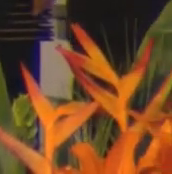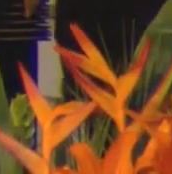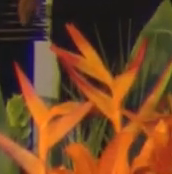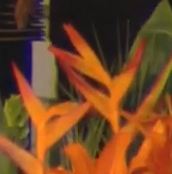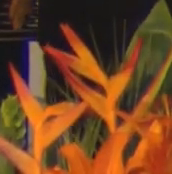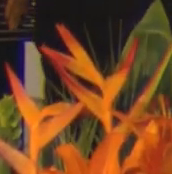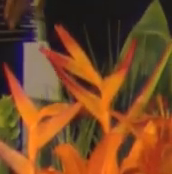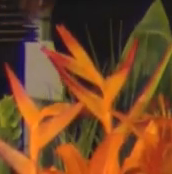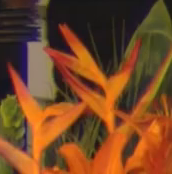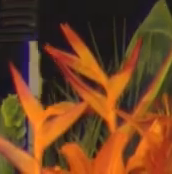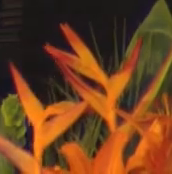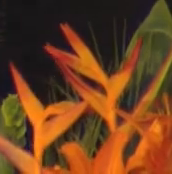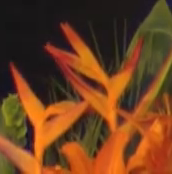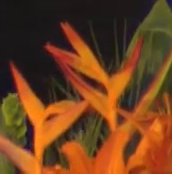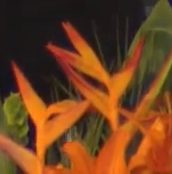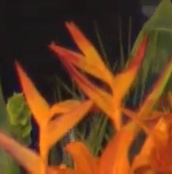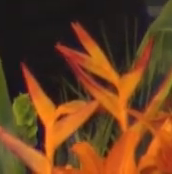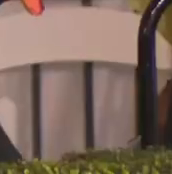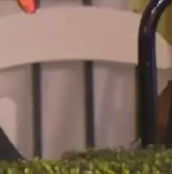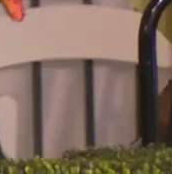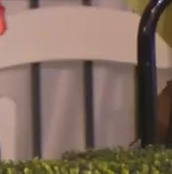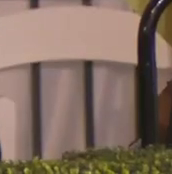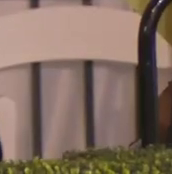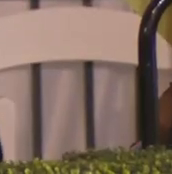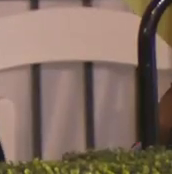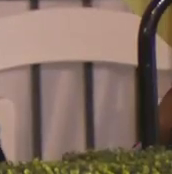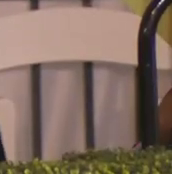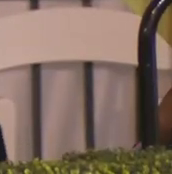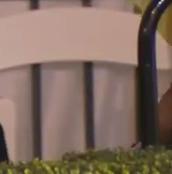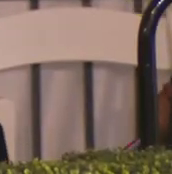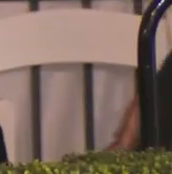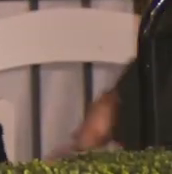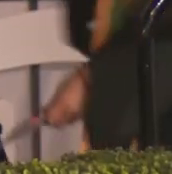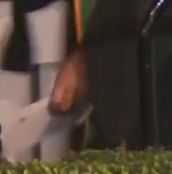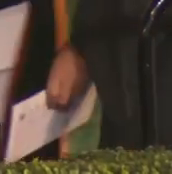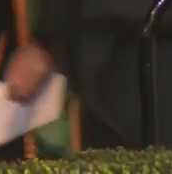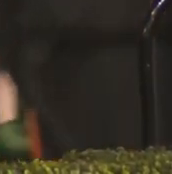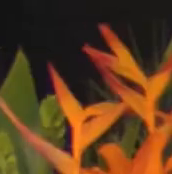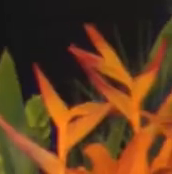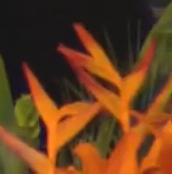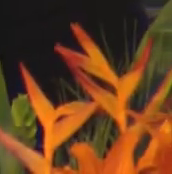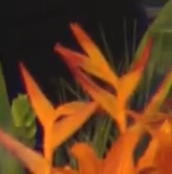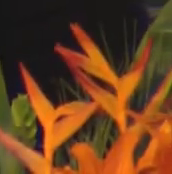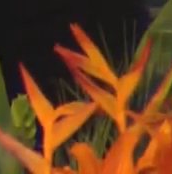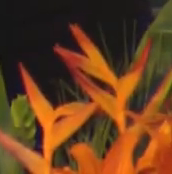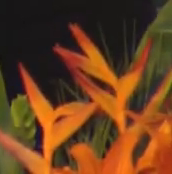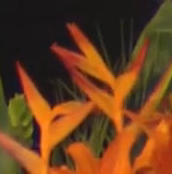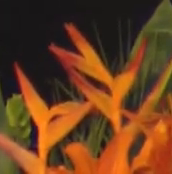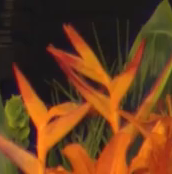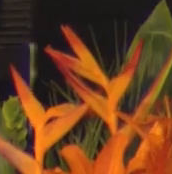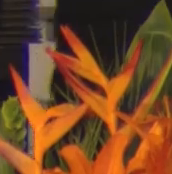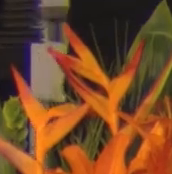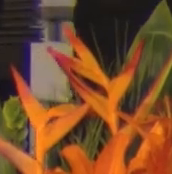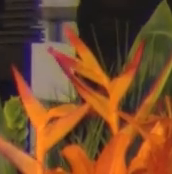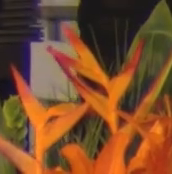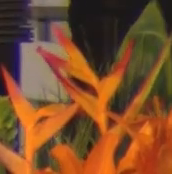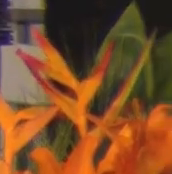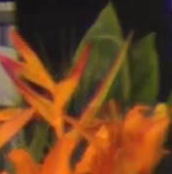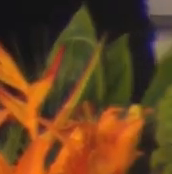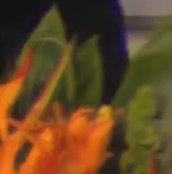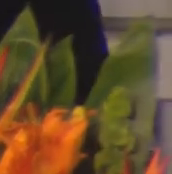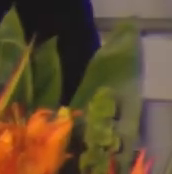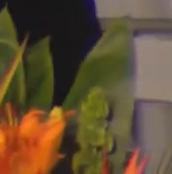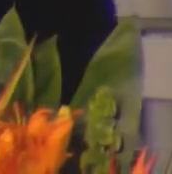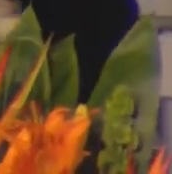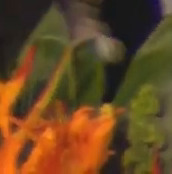Nancy Cristal Barragan. Susanna Lee Sterling. Jessica Chavez.